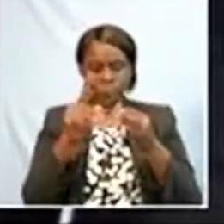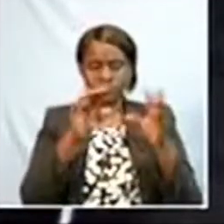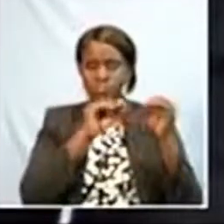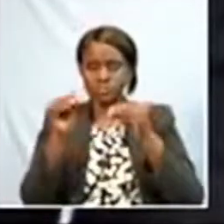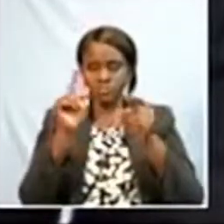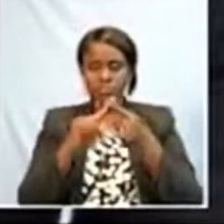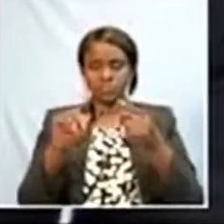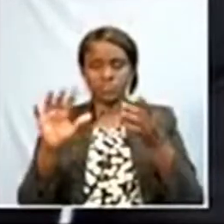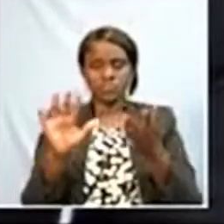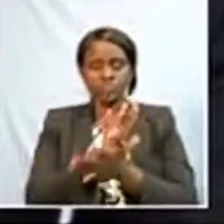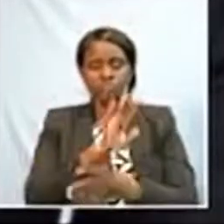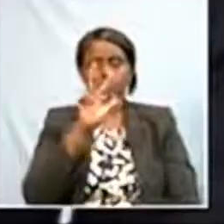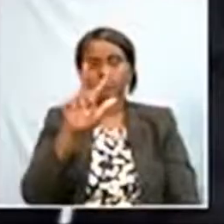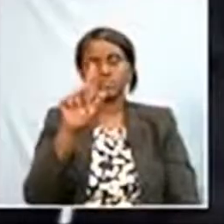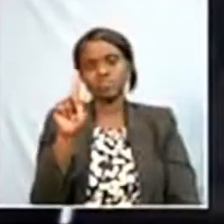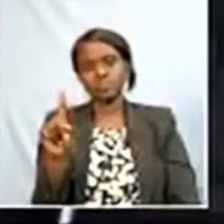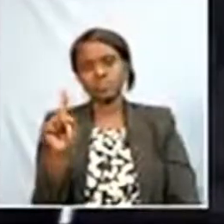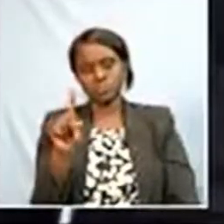page 31,